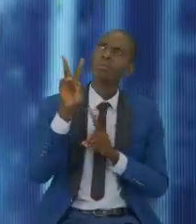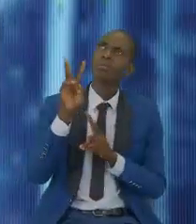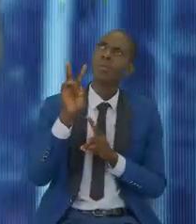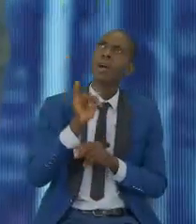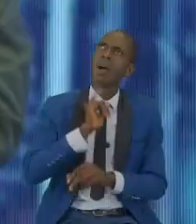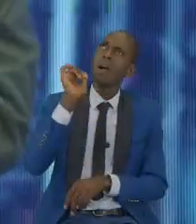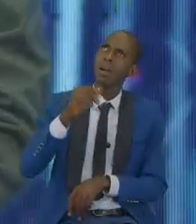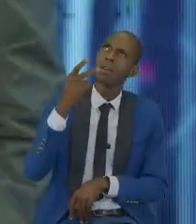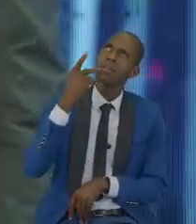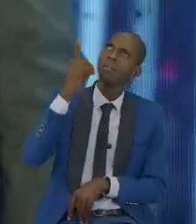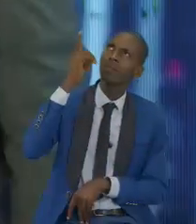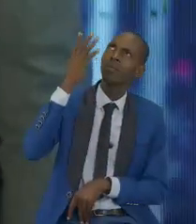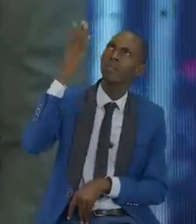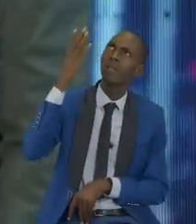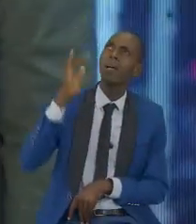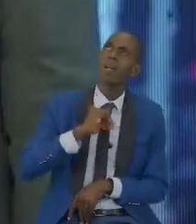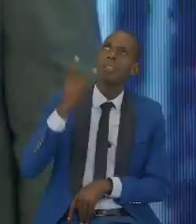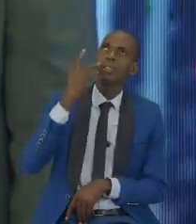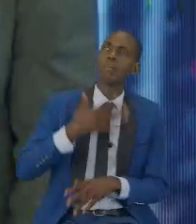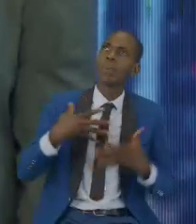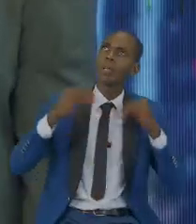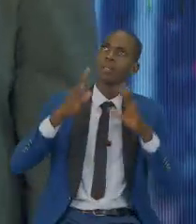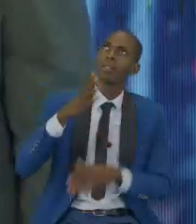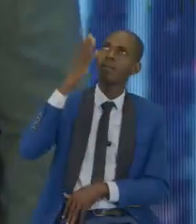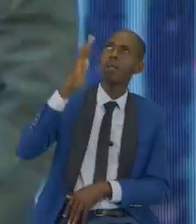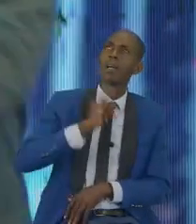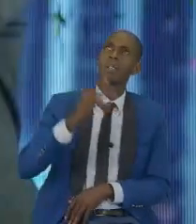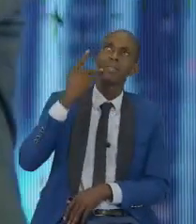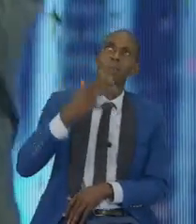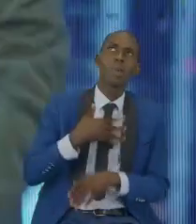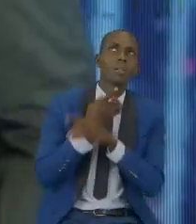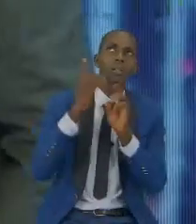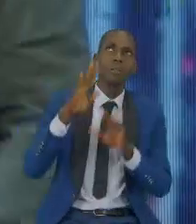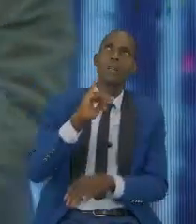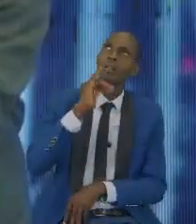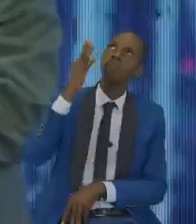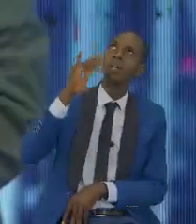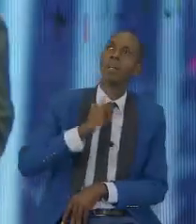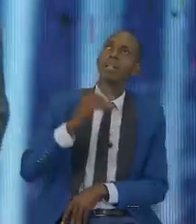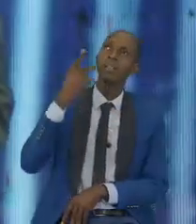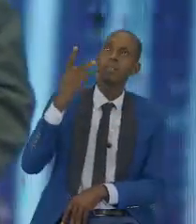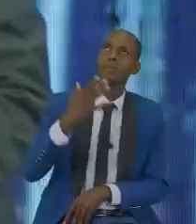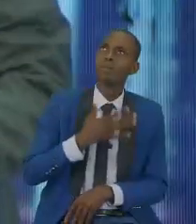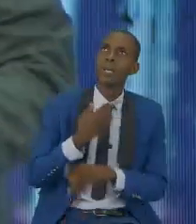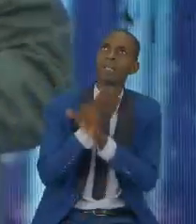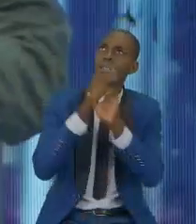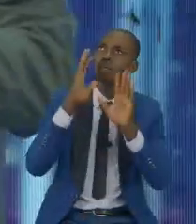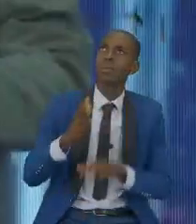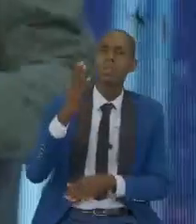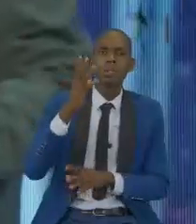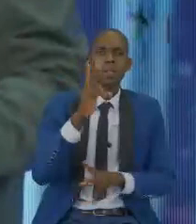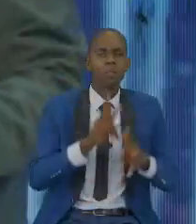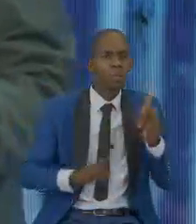him there. I see my healer there. I see my deliverer there. I see my redeemer there. The people around you can